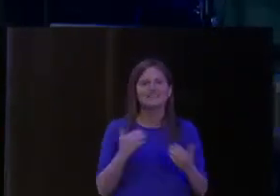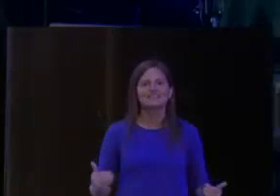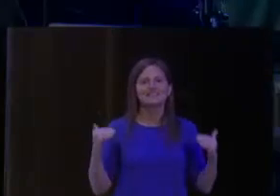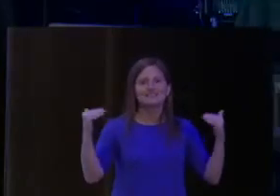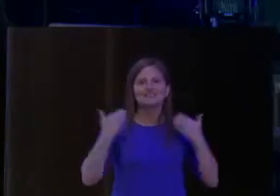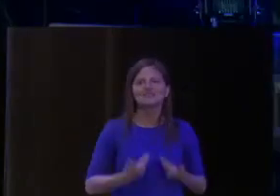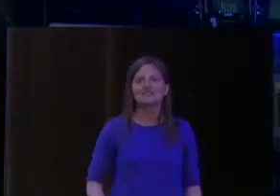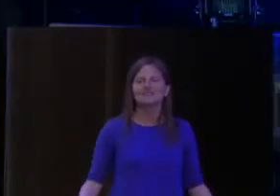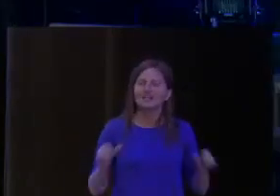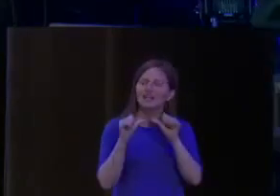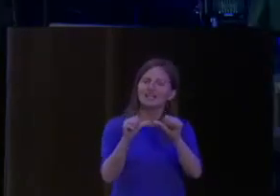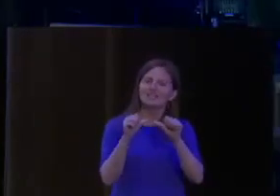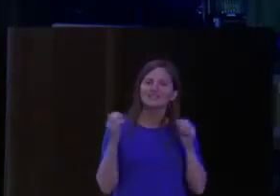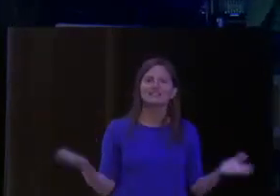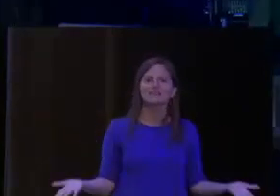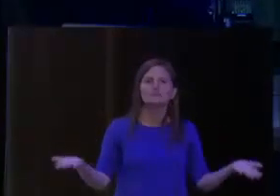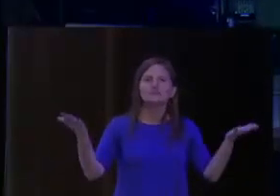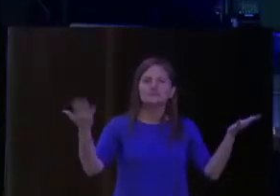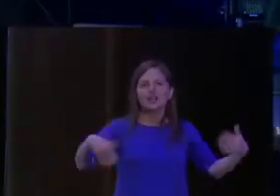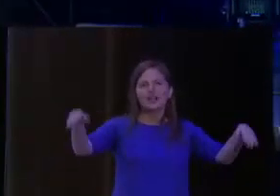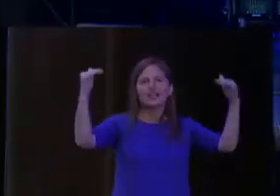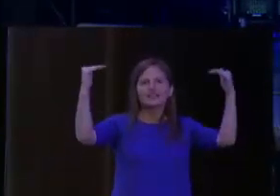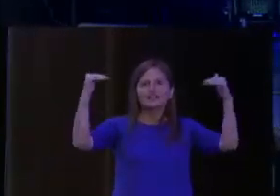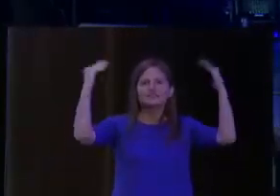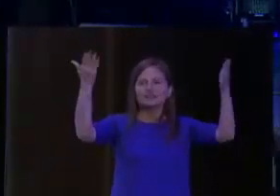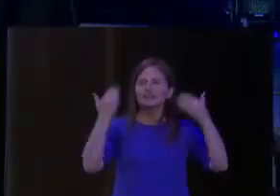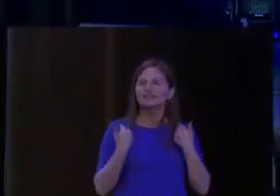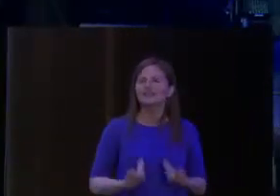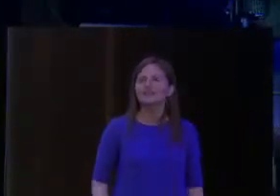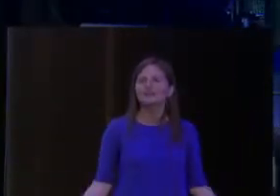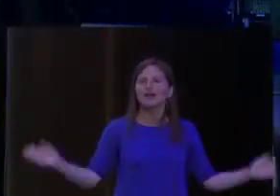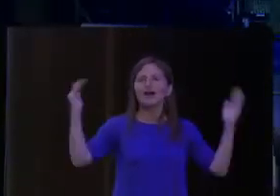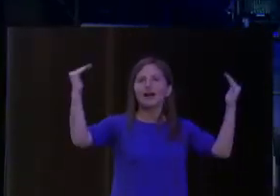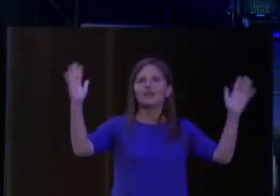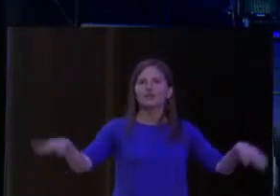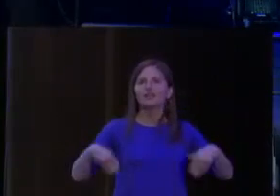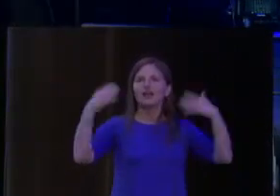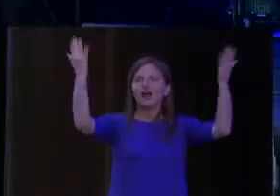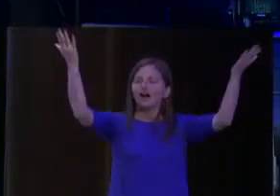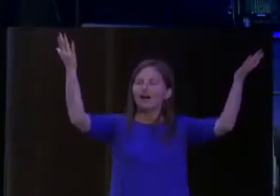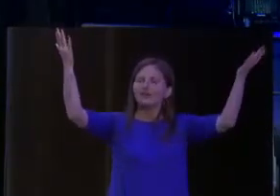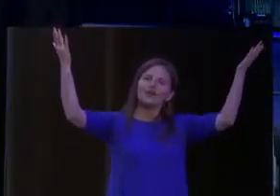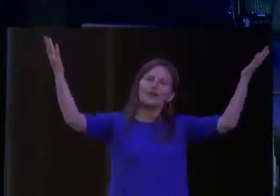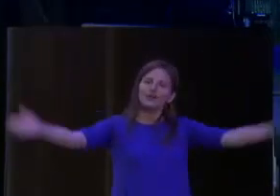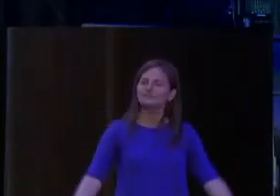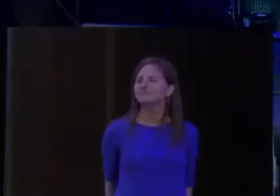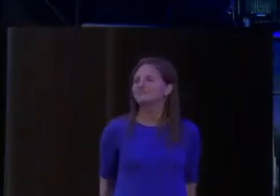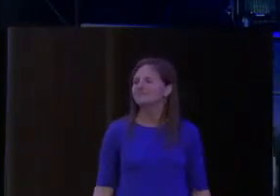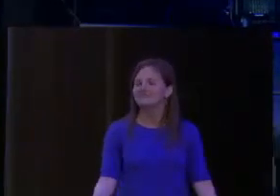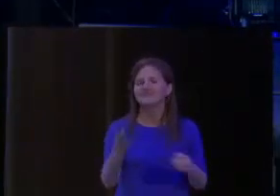me, keeps on lifting me. God's love lifts me higher,